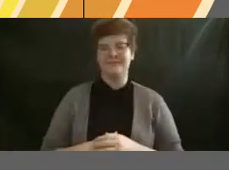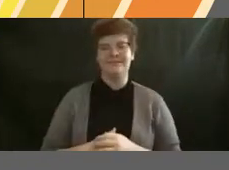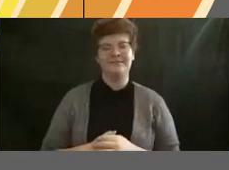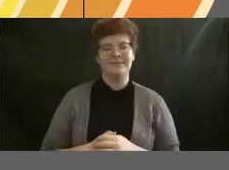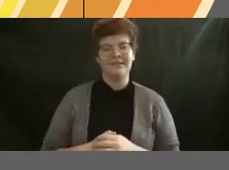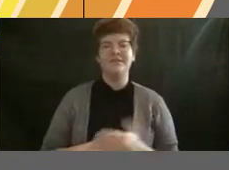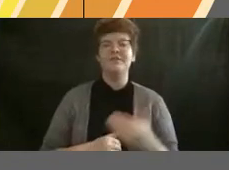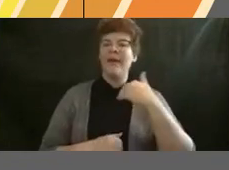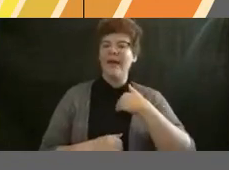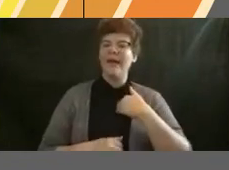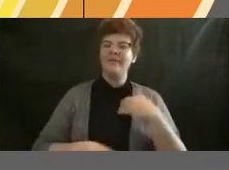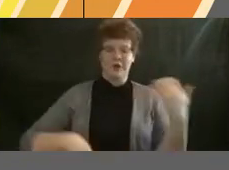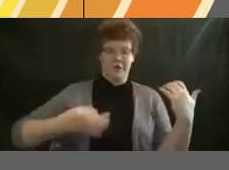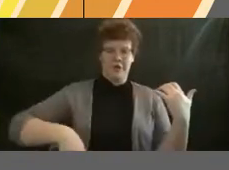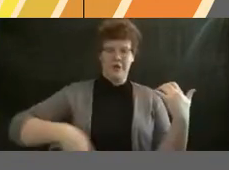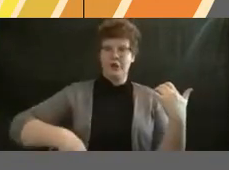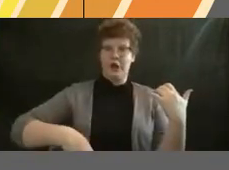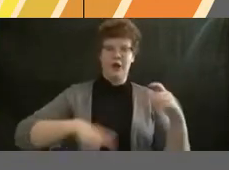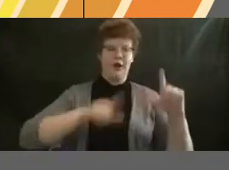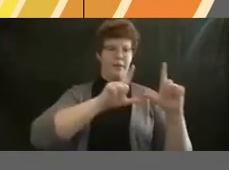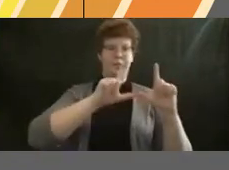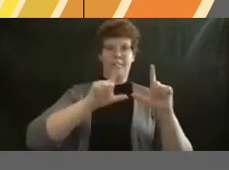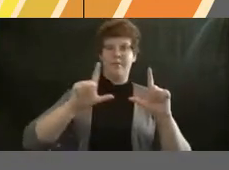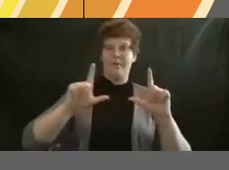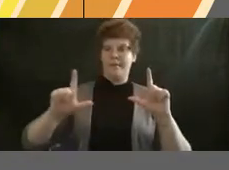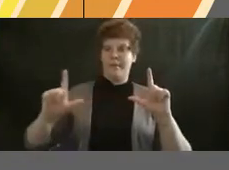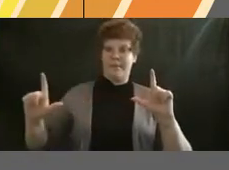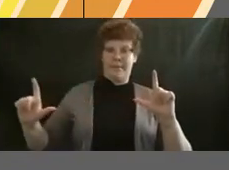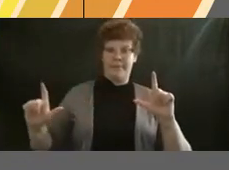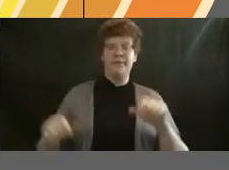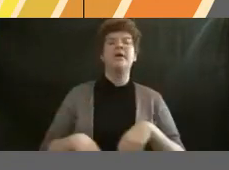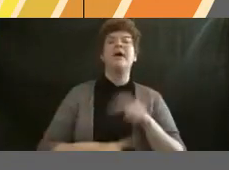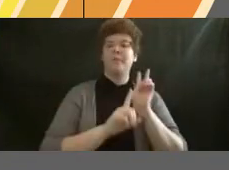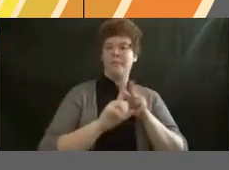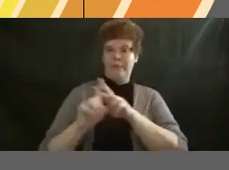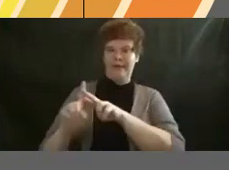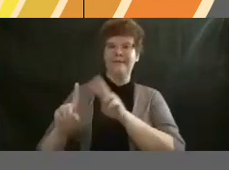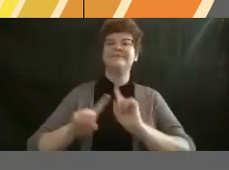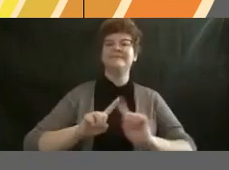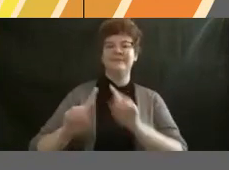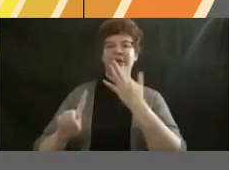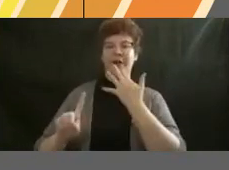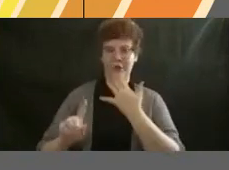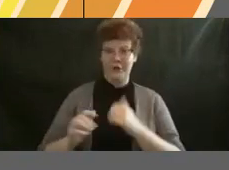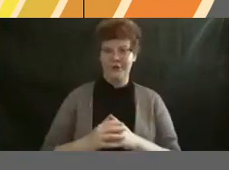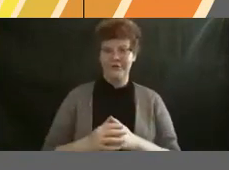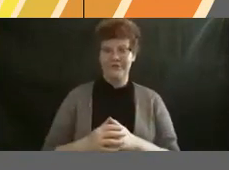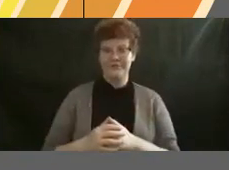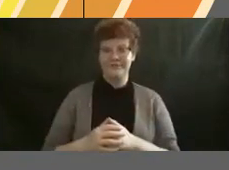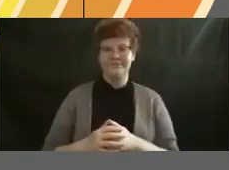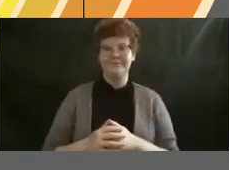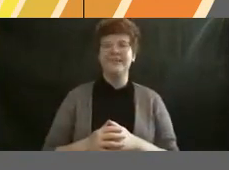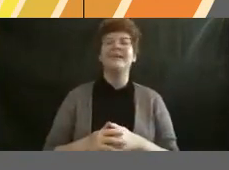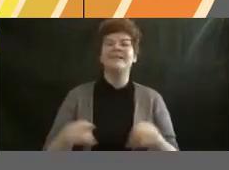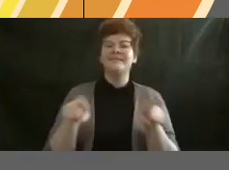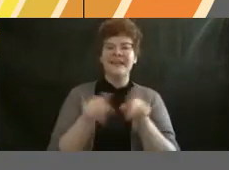guitar shapes and applying color to them in various ways. The same with the guitar to the right, and the